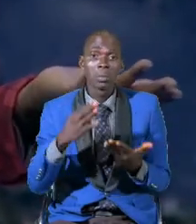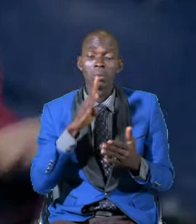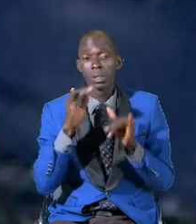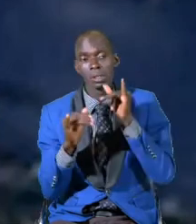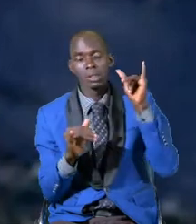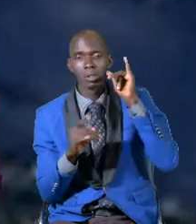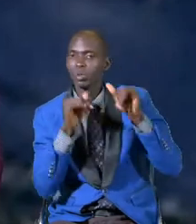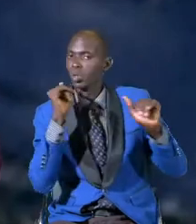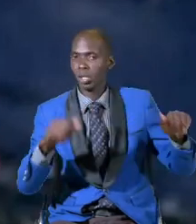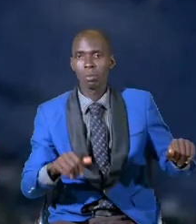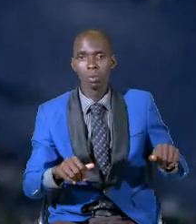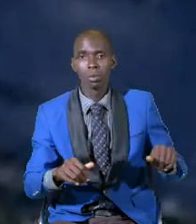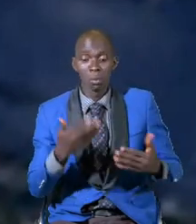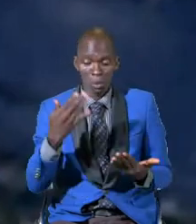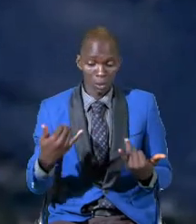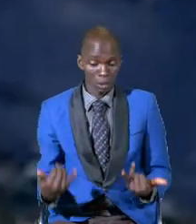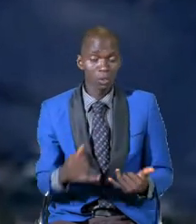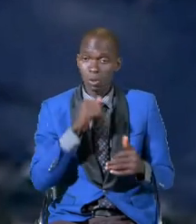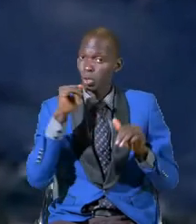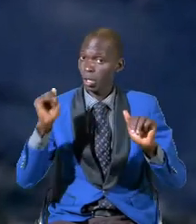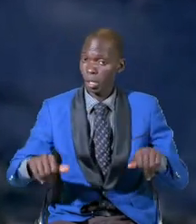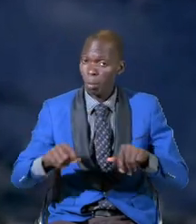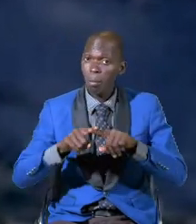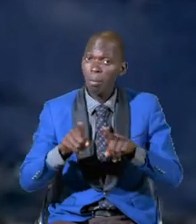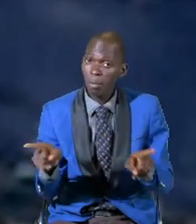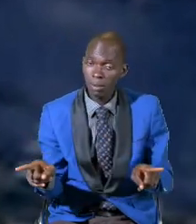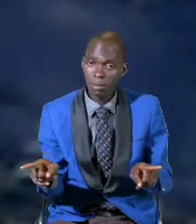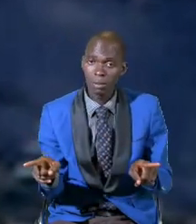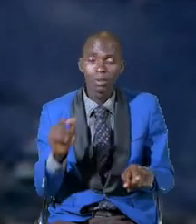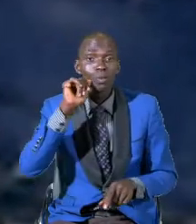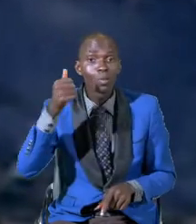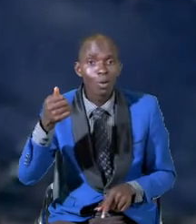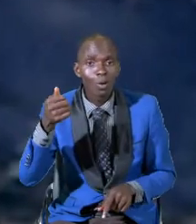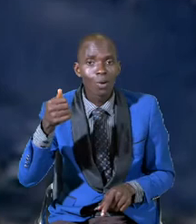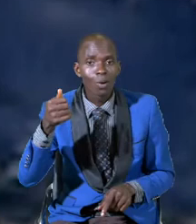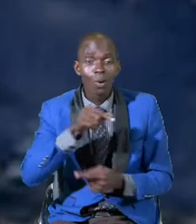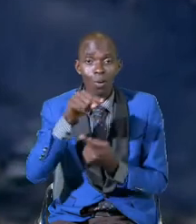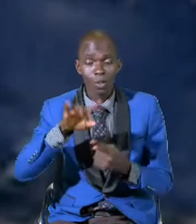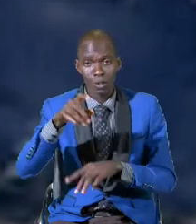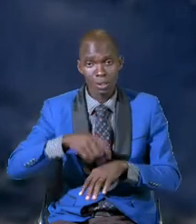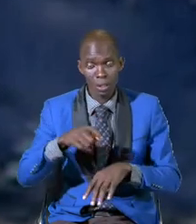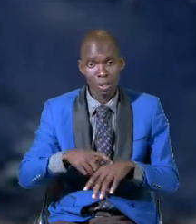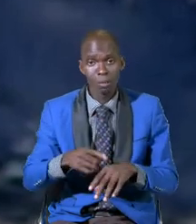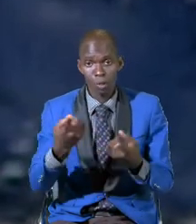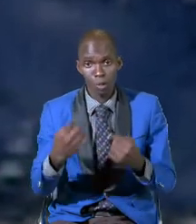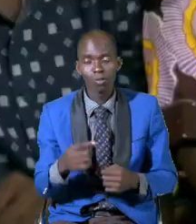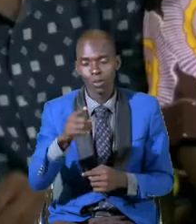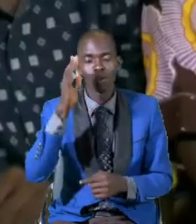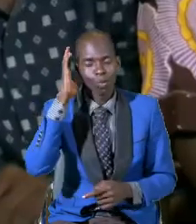not. Maybe this moment you cannot. But tomorrow, when your time comes, you will.